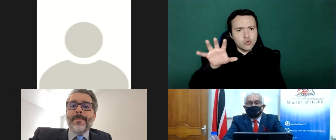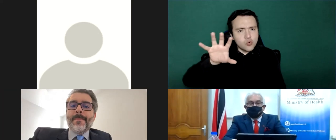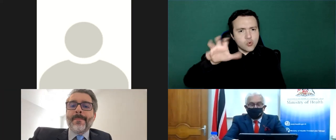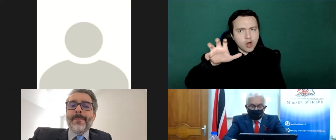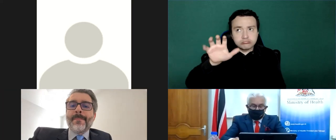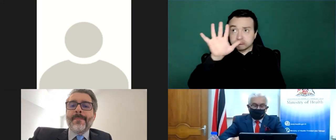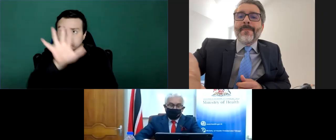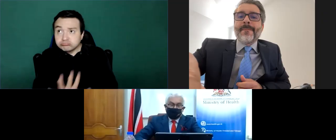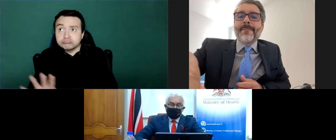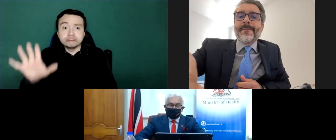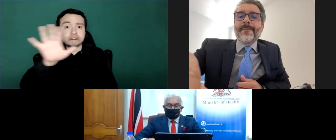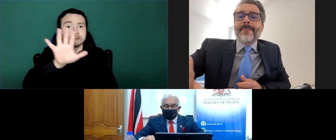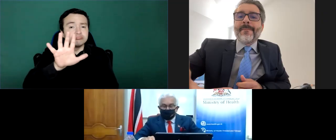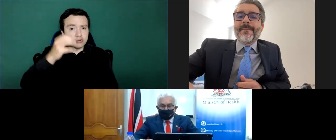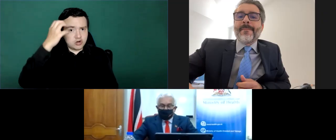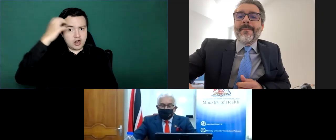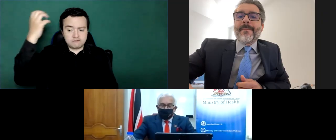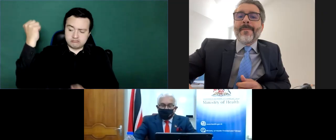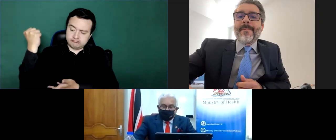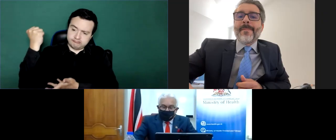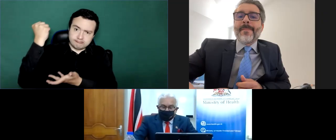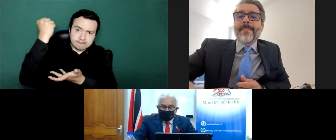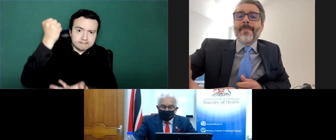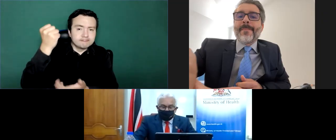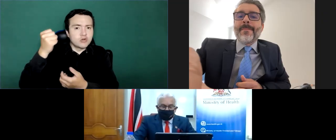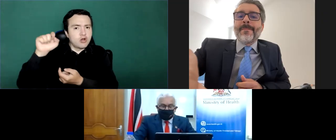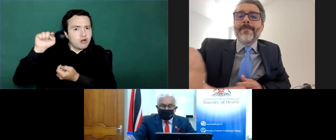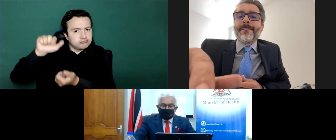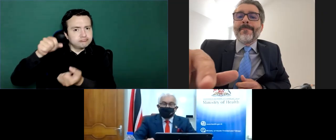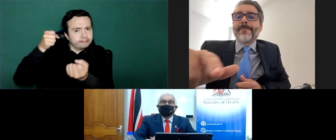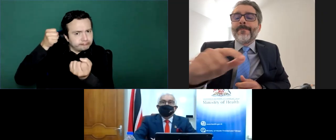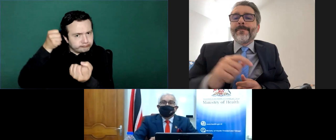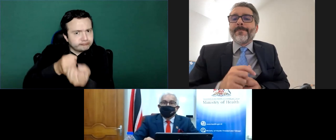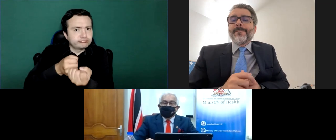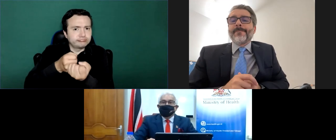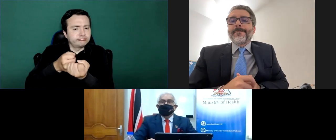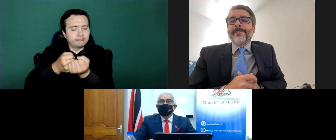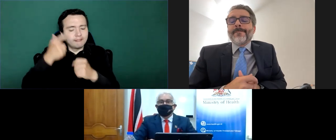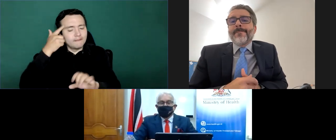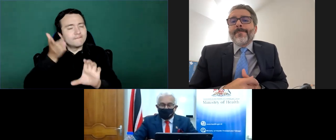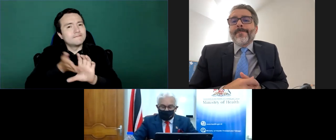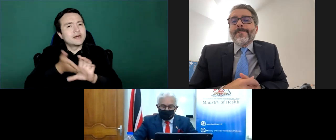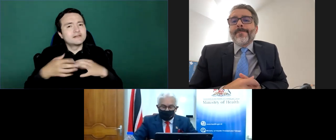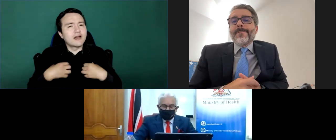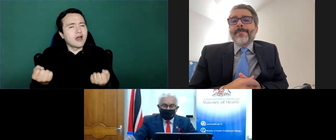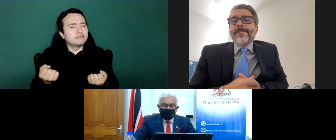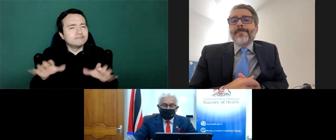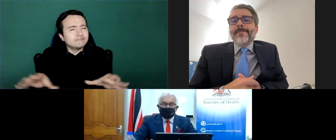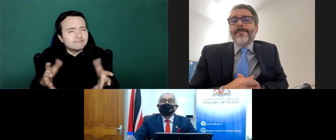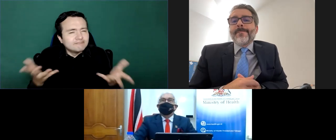Thank you. Thank you very much. Let me say at the onset, investment in health